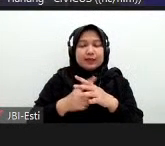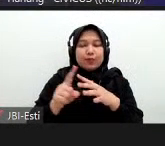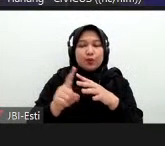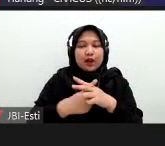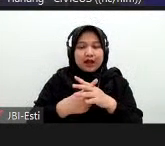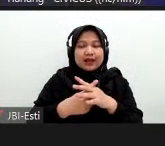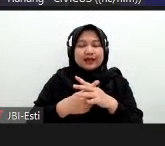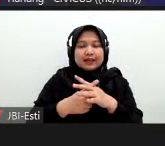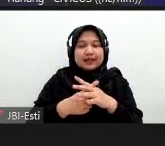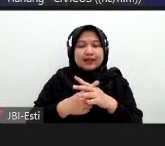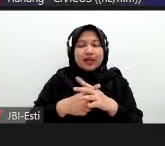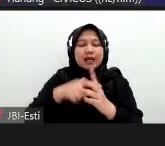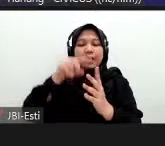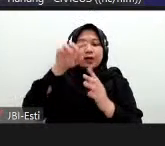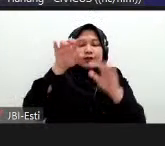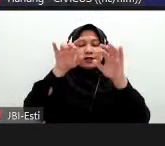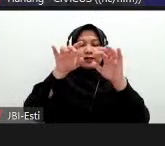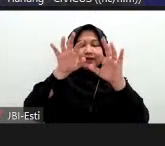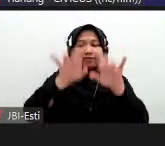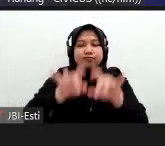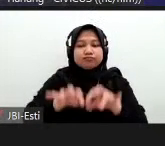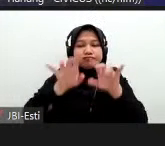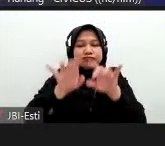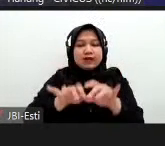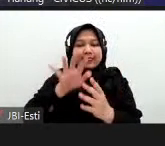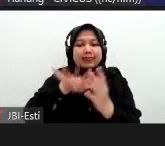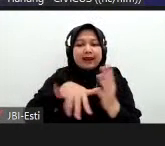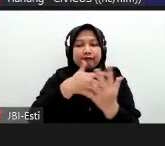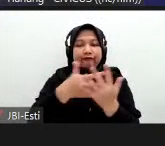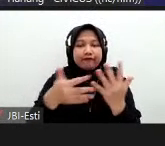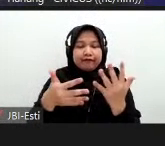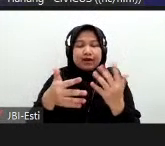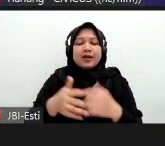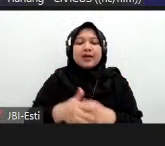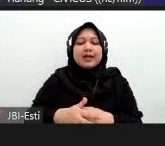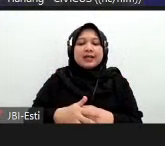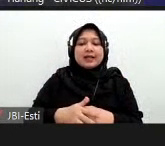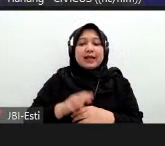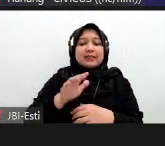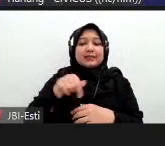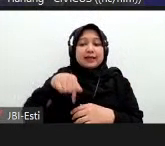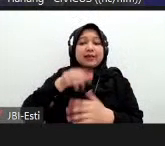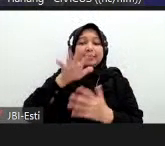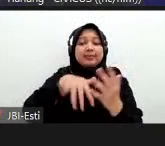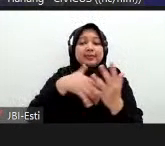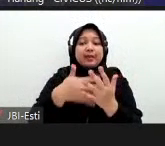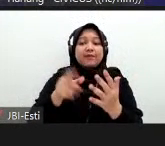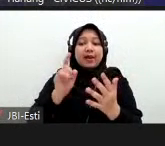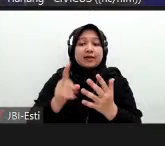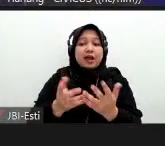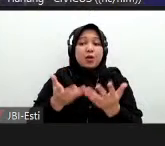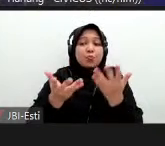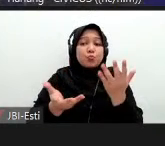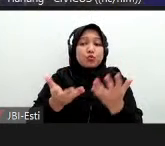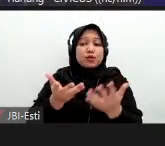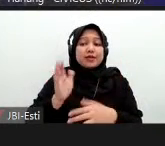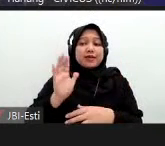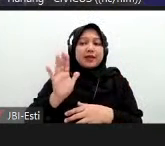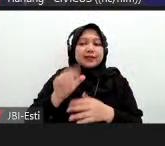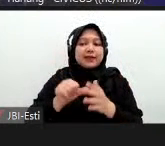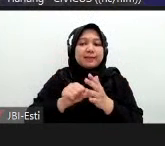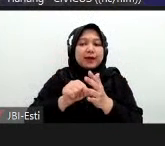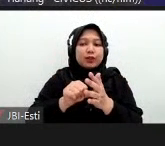policy brief, that the drafting is being prepared at the moment. We're able to share the link to all of